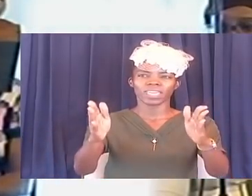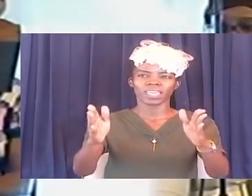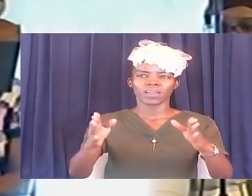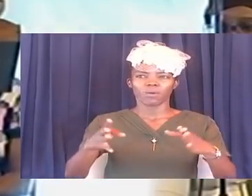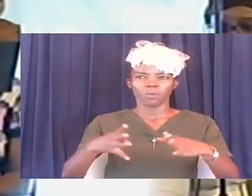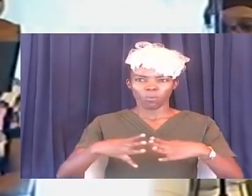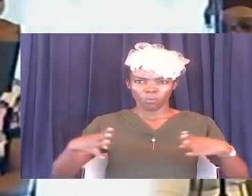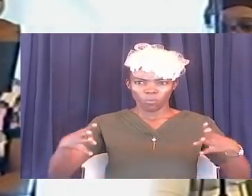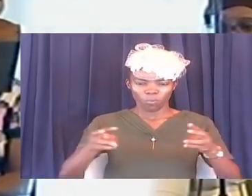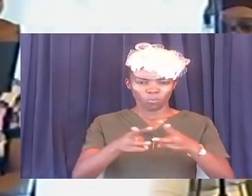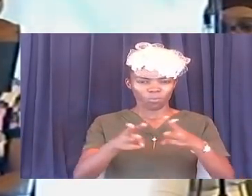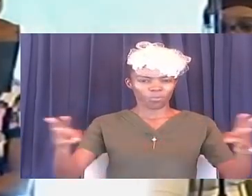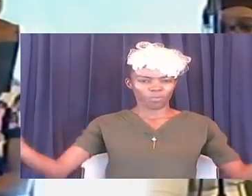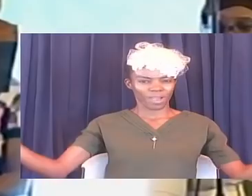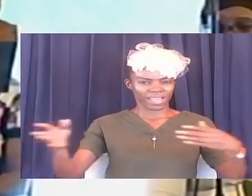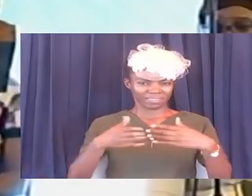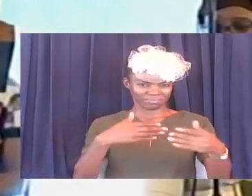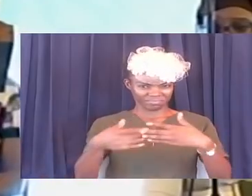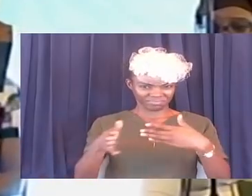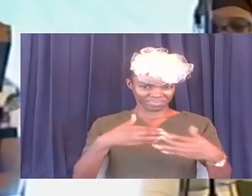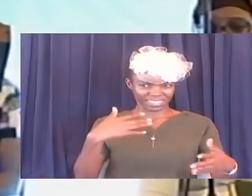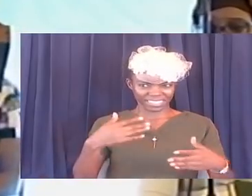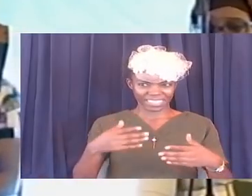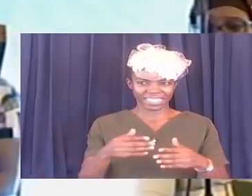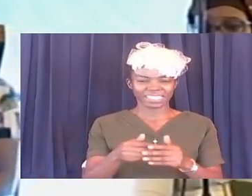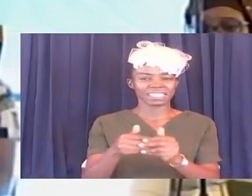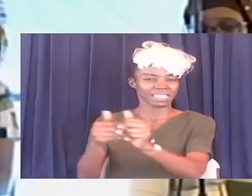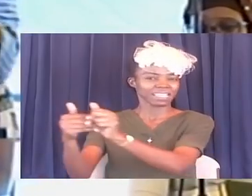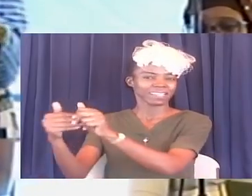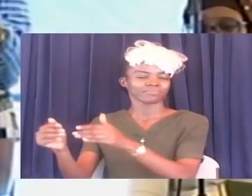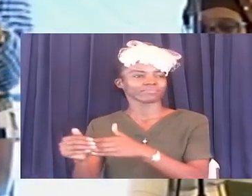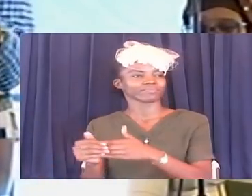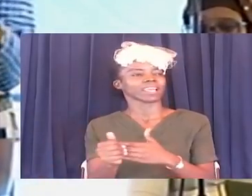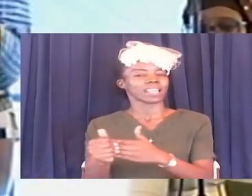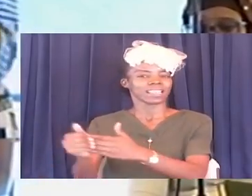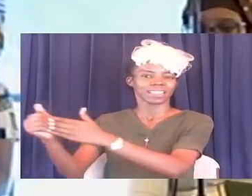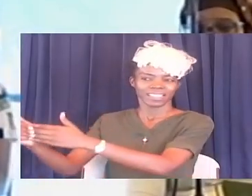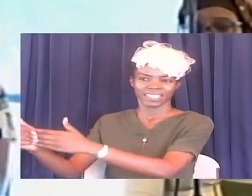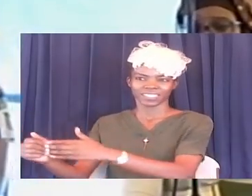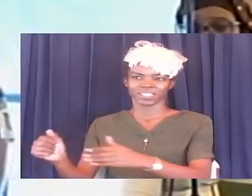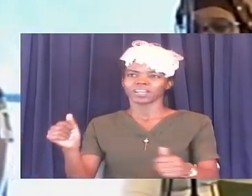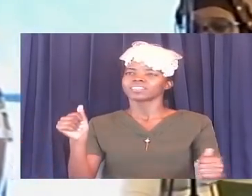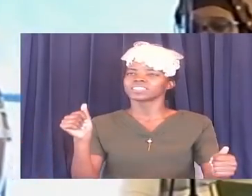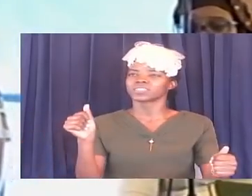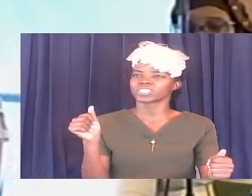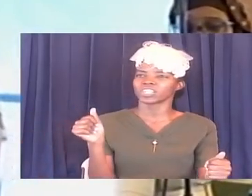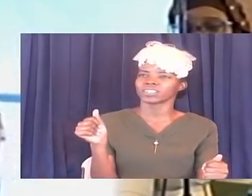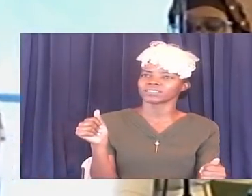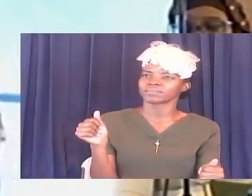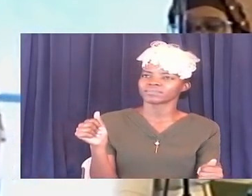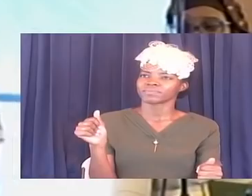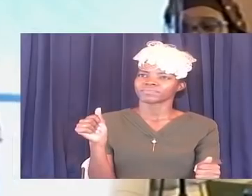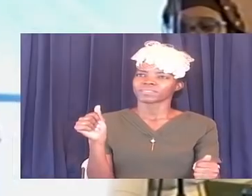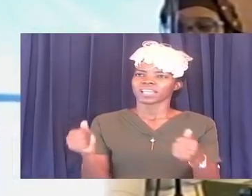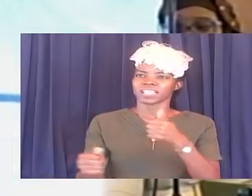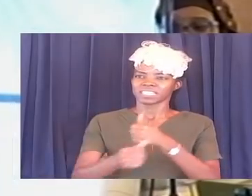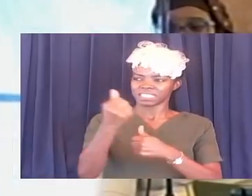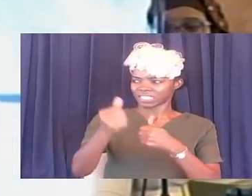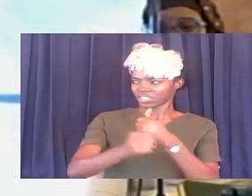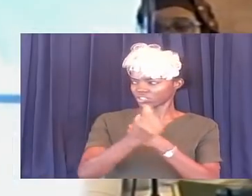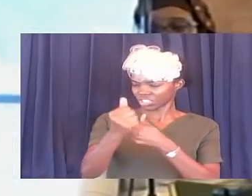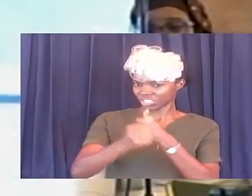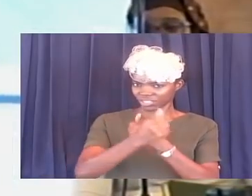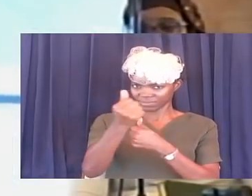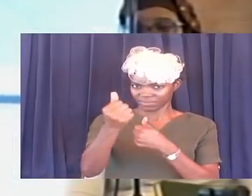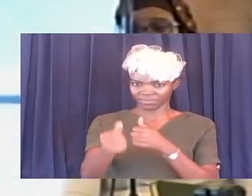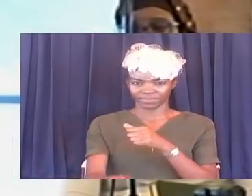gate that leads to destruction. Hallelujah. Praise the Lord. Can I